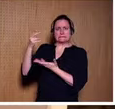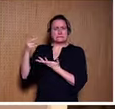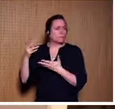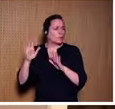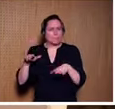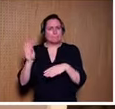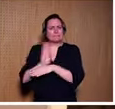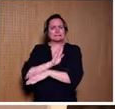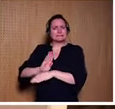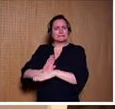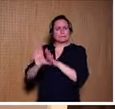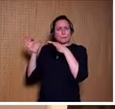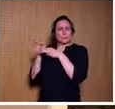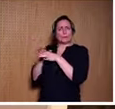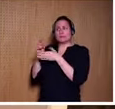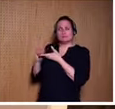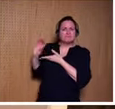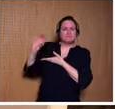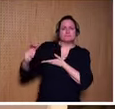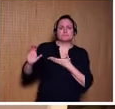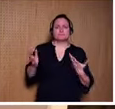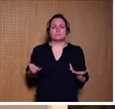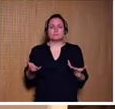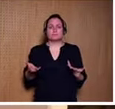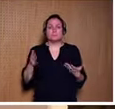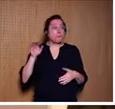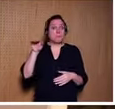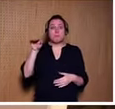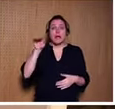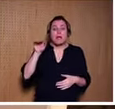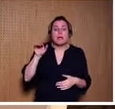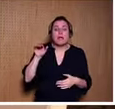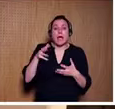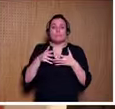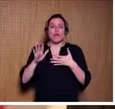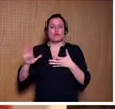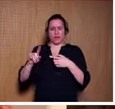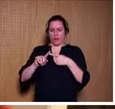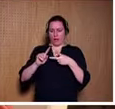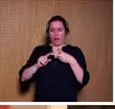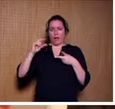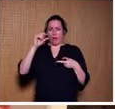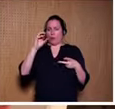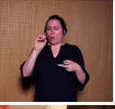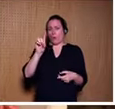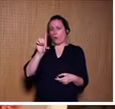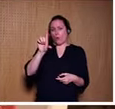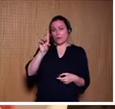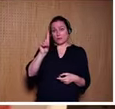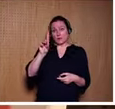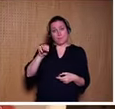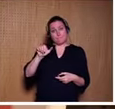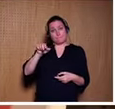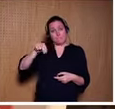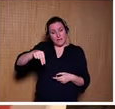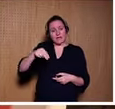financial institutions like the Bank of America, Goldman Sachs, These are the institutions that on one